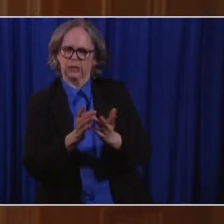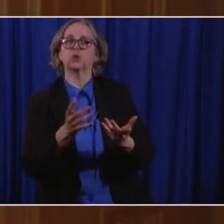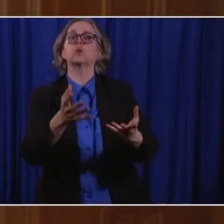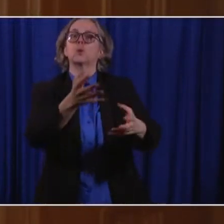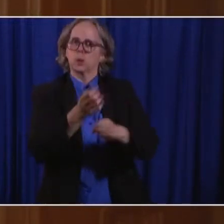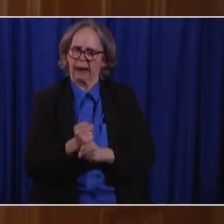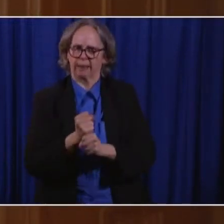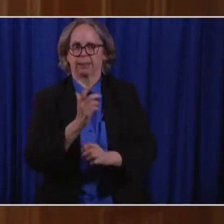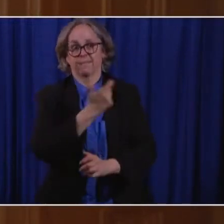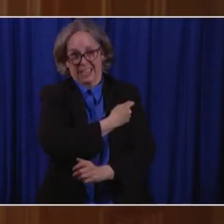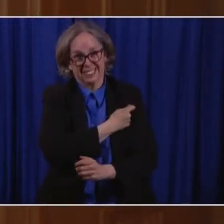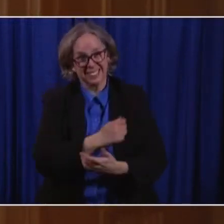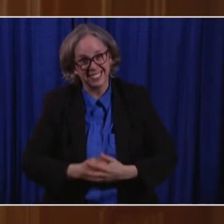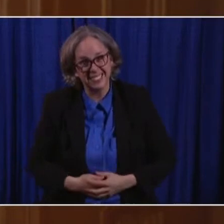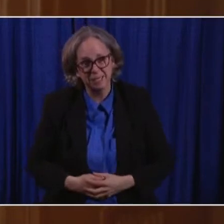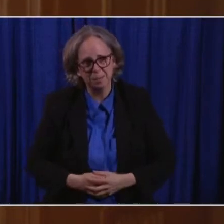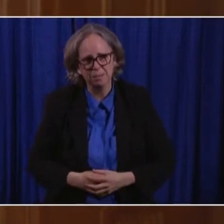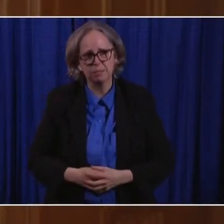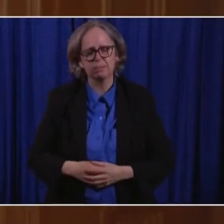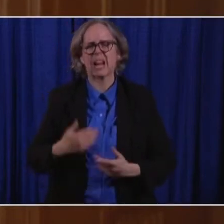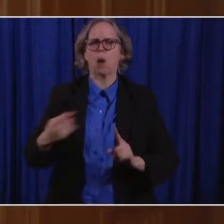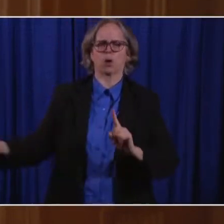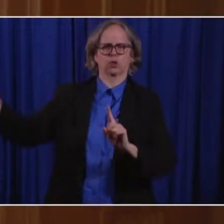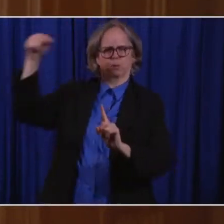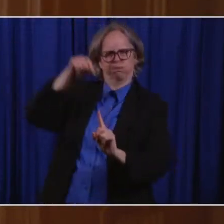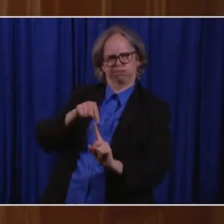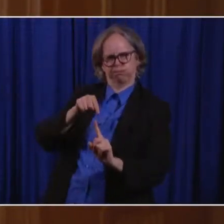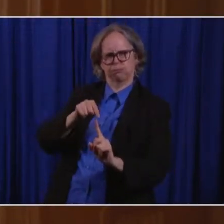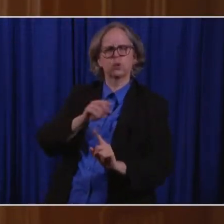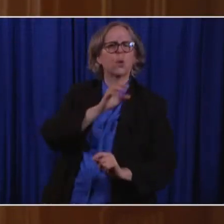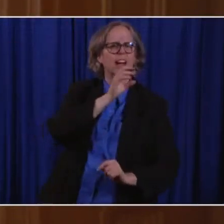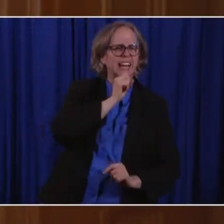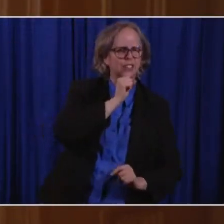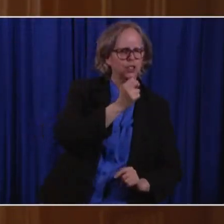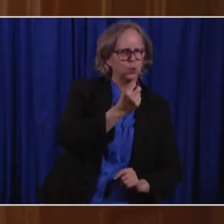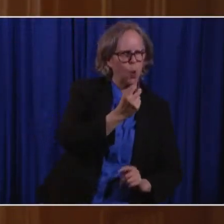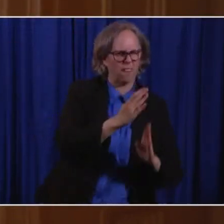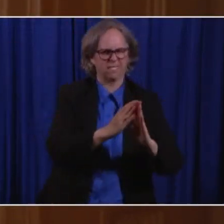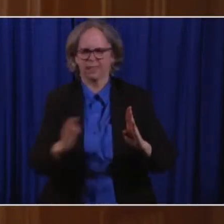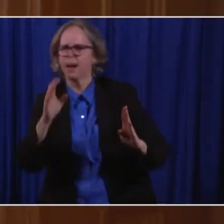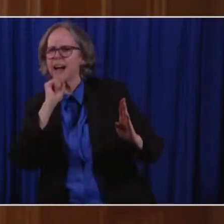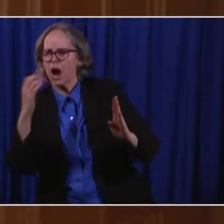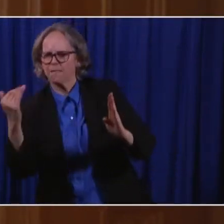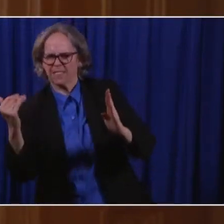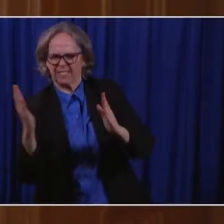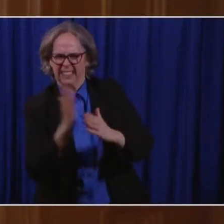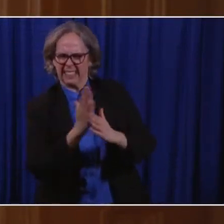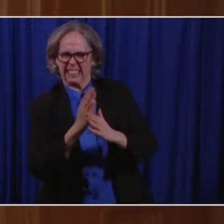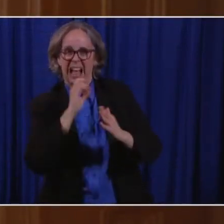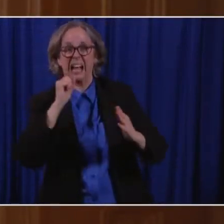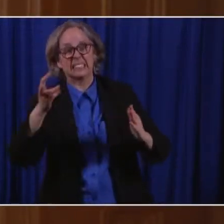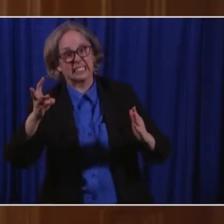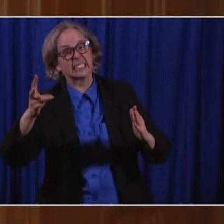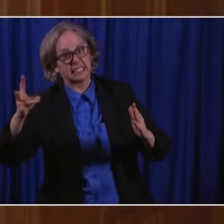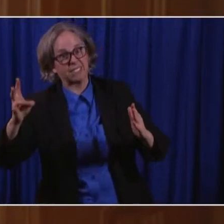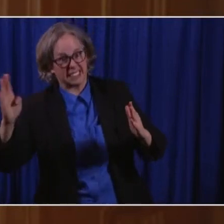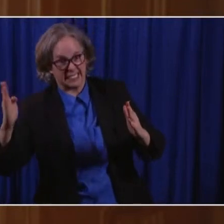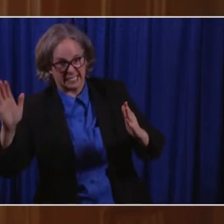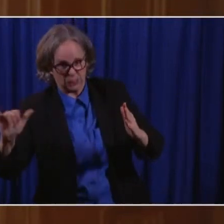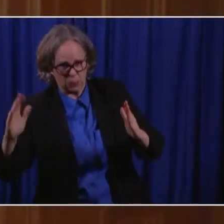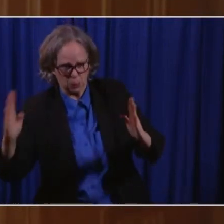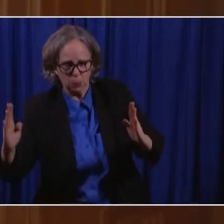I want to return to our 12 to 17-year-olds. Getting them vaccinated is so